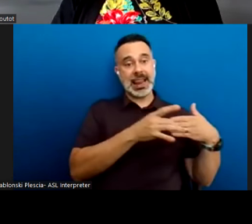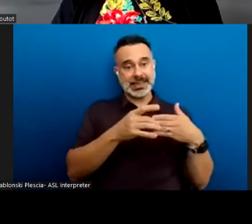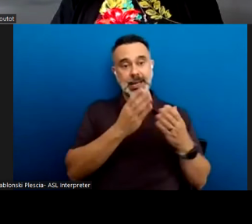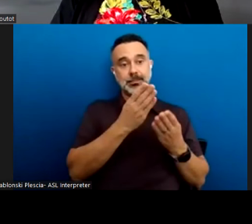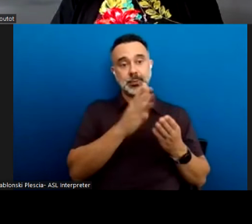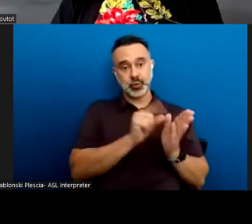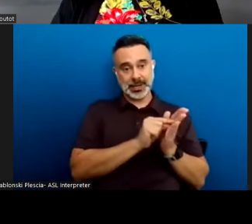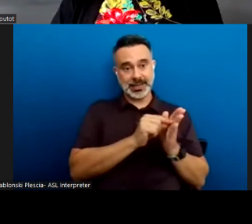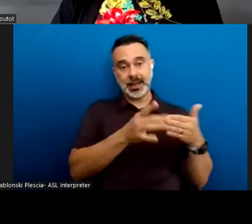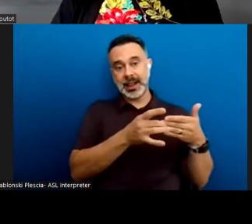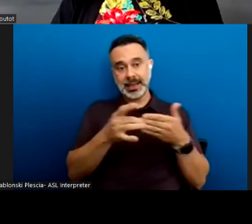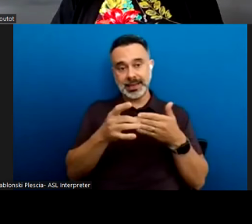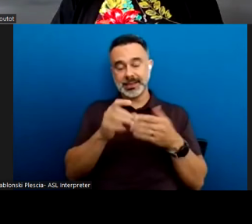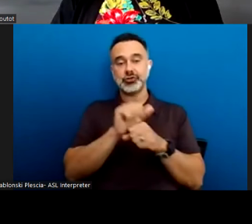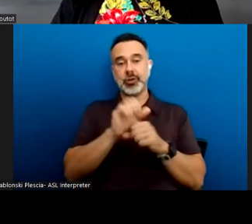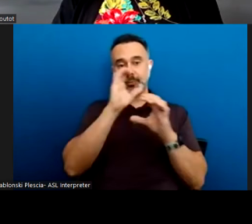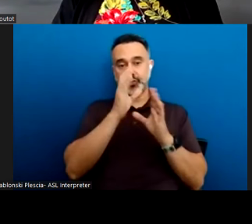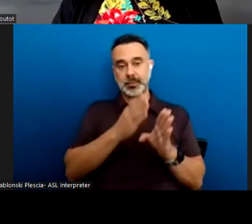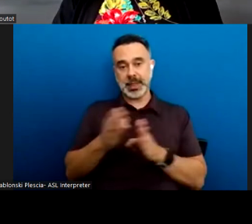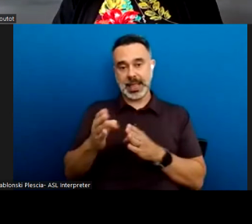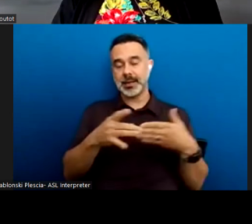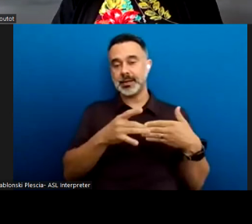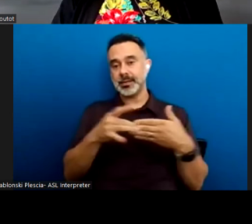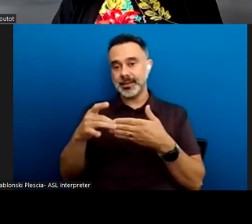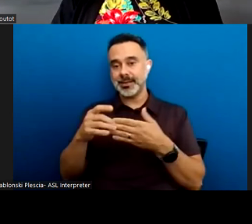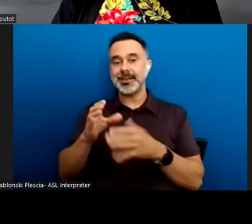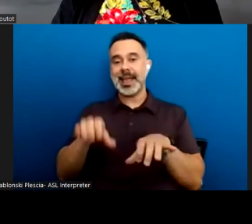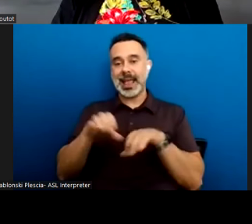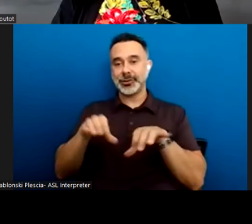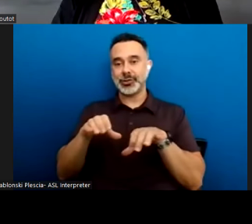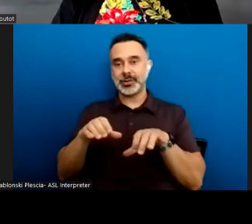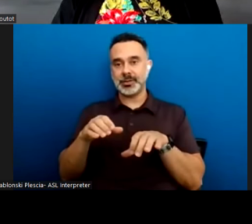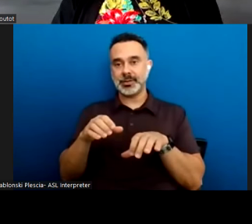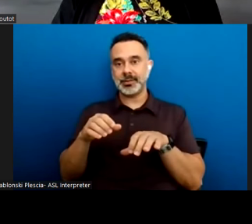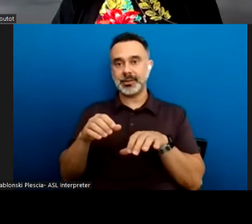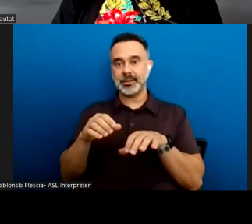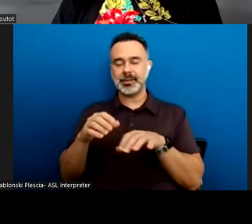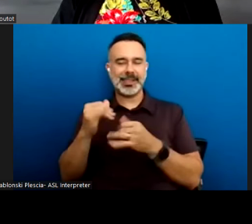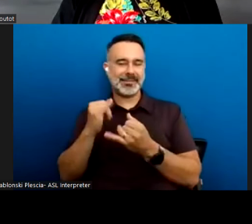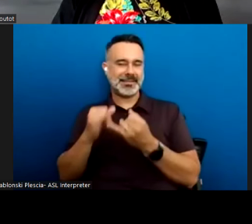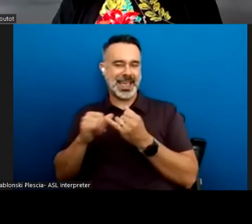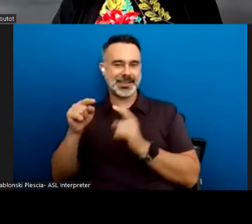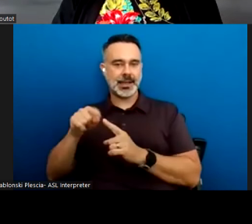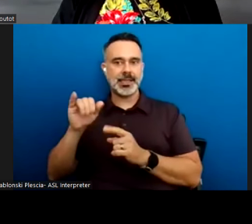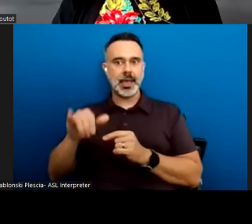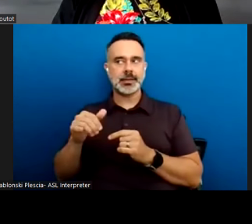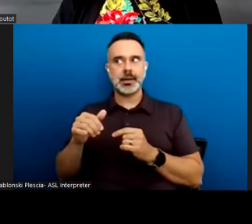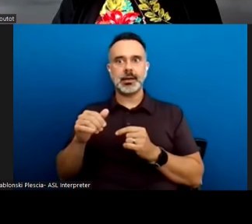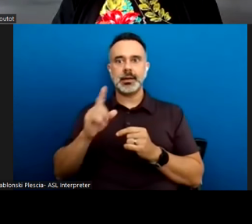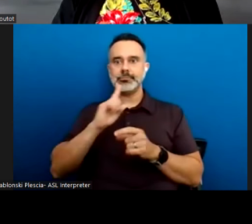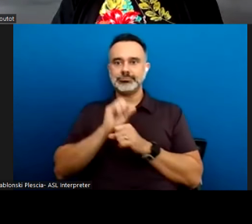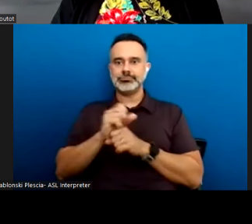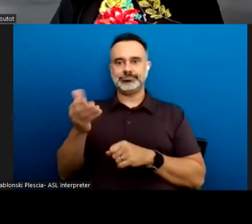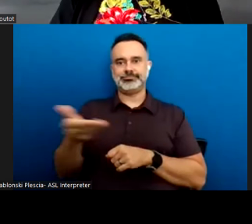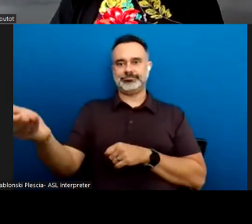the action. And of course, that final action is actually having that person obtain a